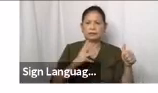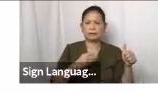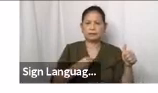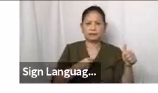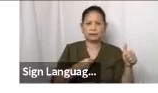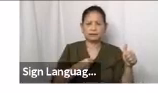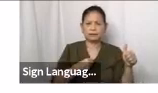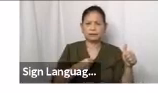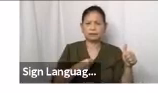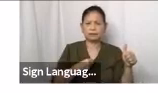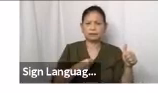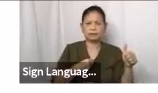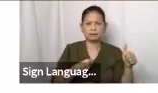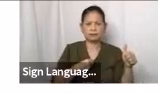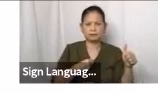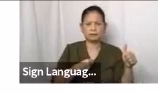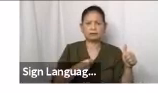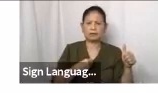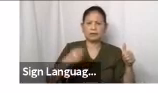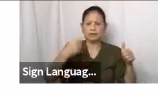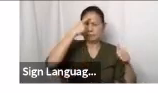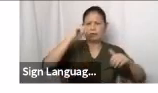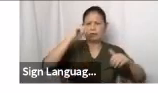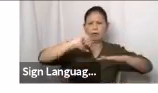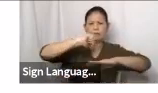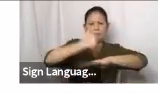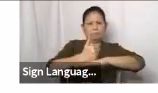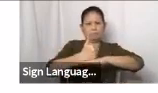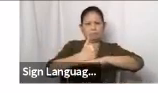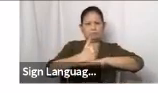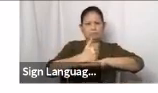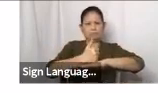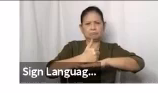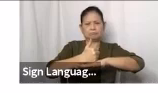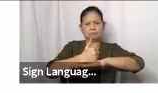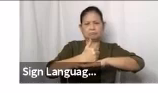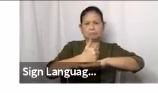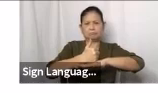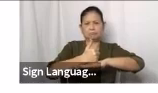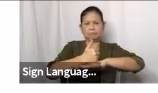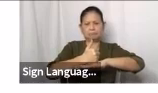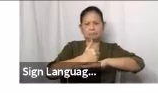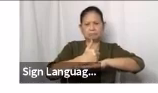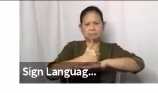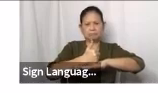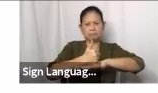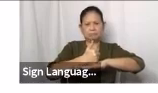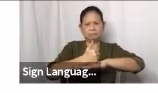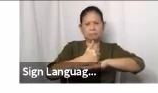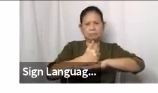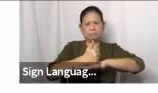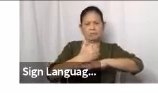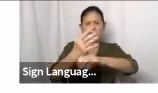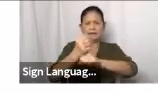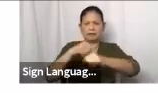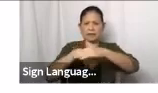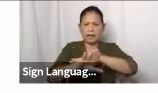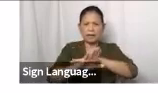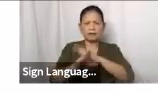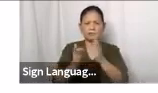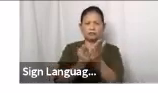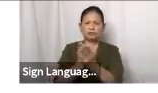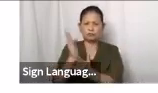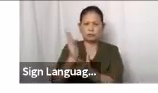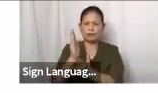We've been done this just for the implementation, so we can get the health access, the health rights access